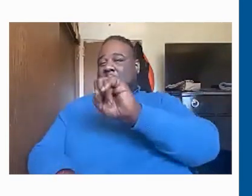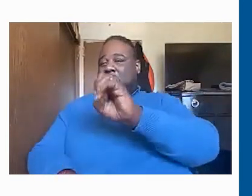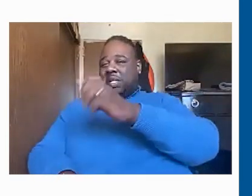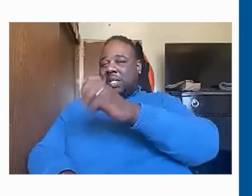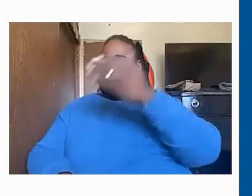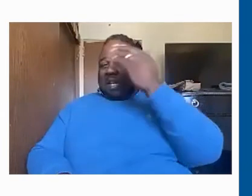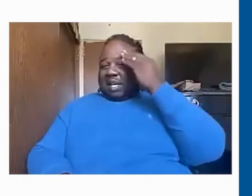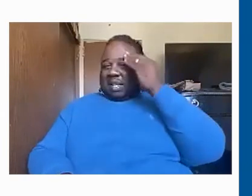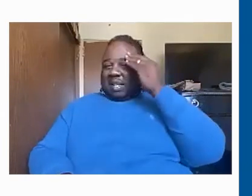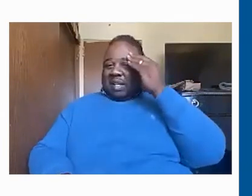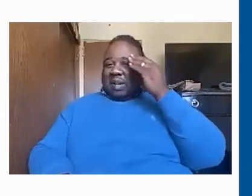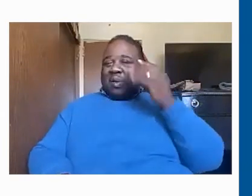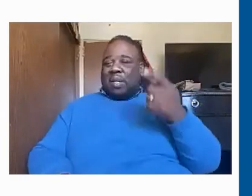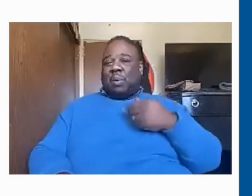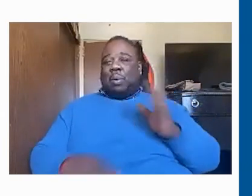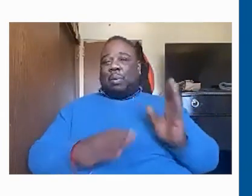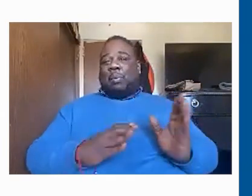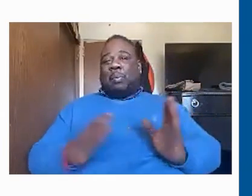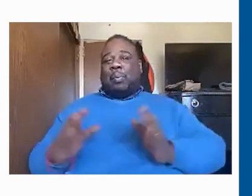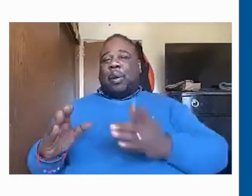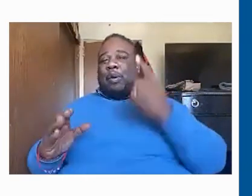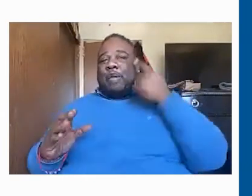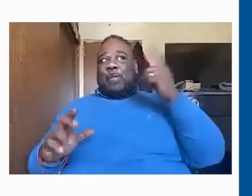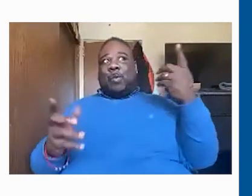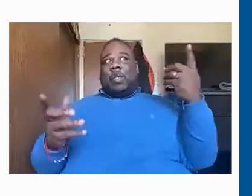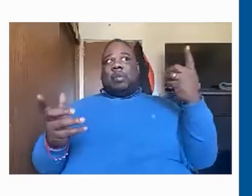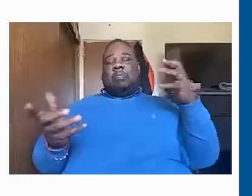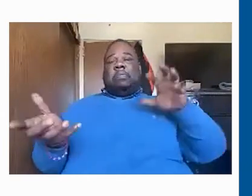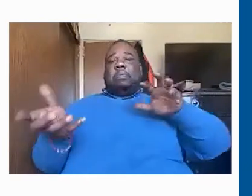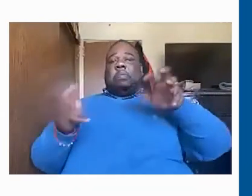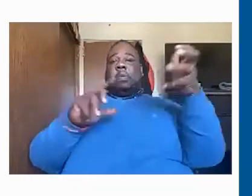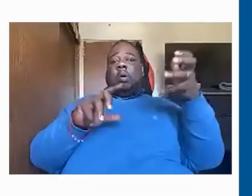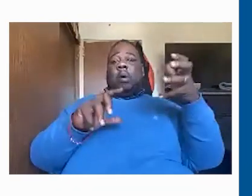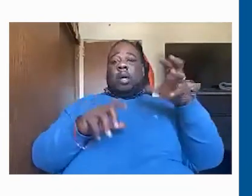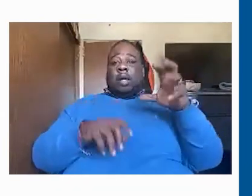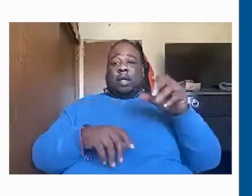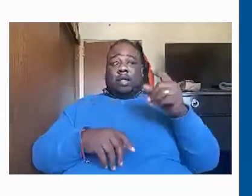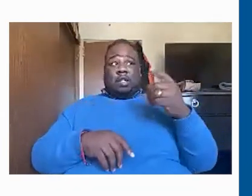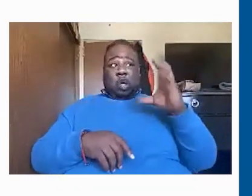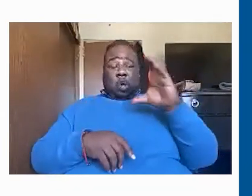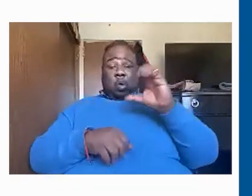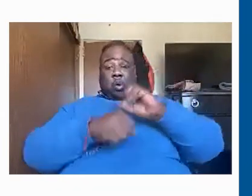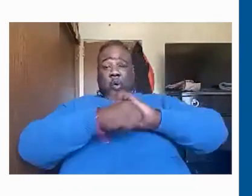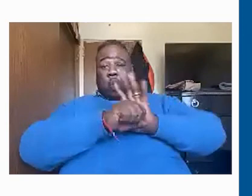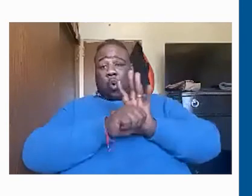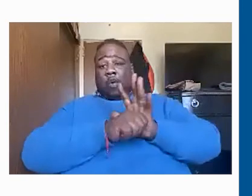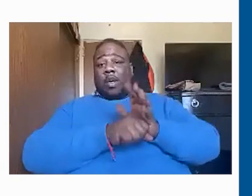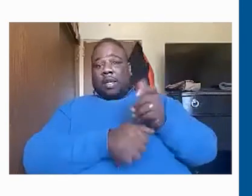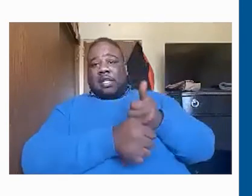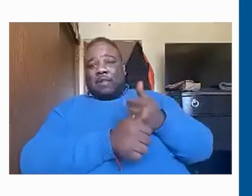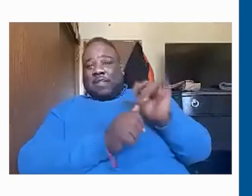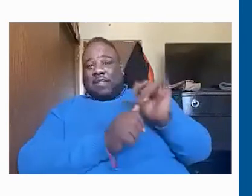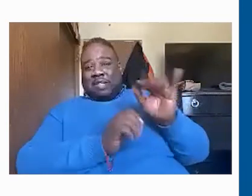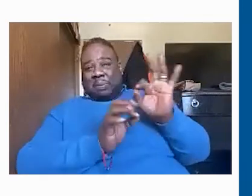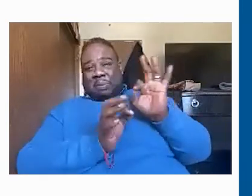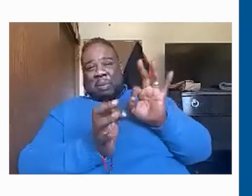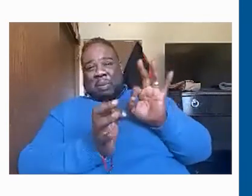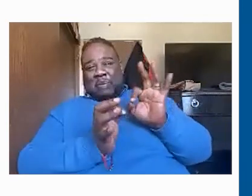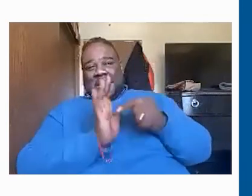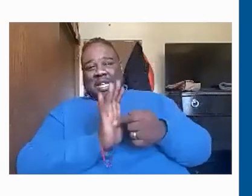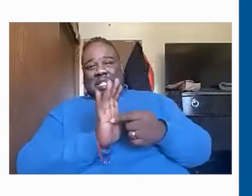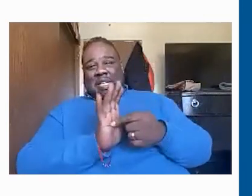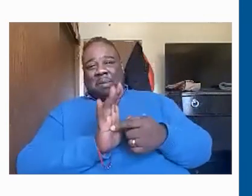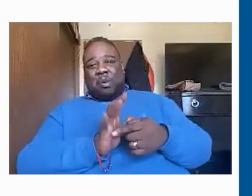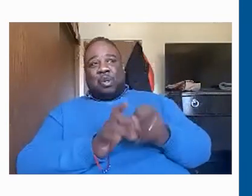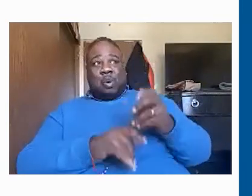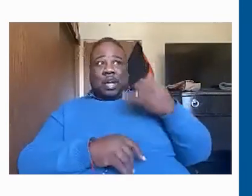And COVID was a really big example of that for me. Anytime I saw water on sale or rice on sale or dried beans on